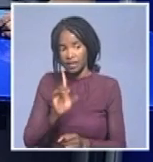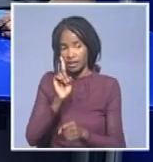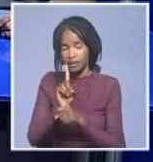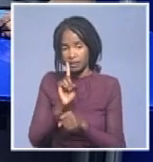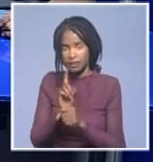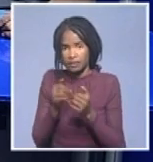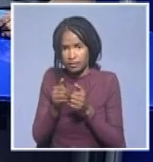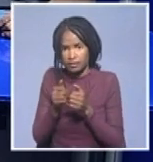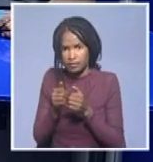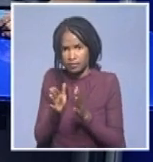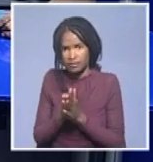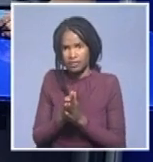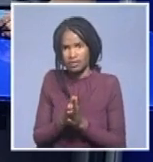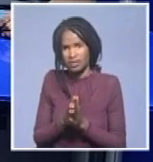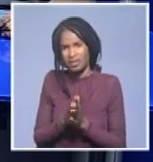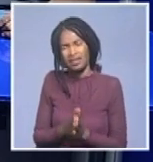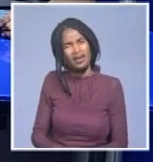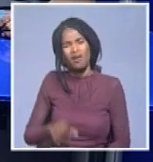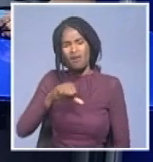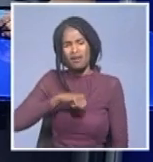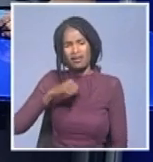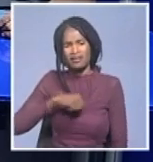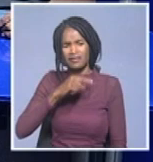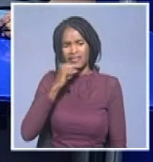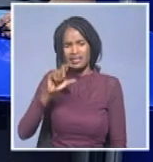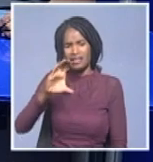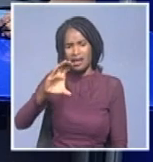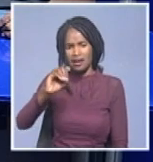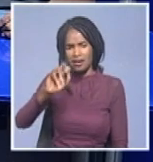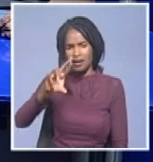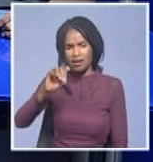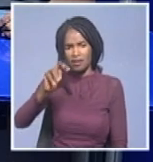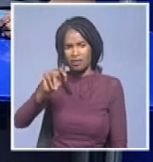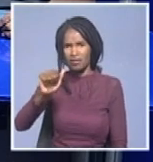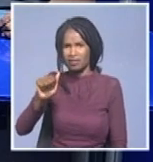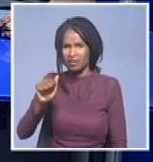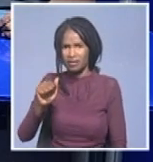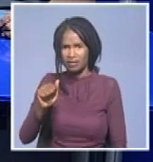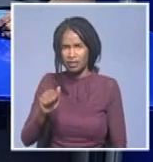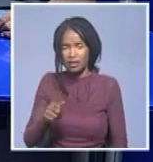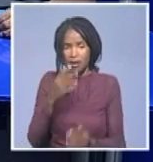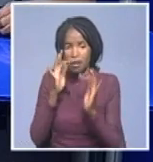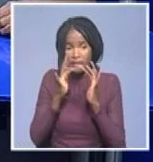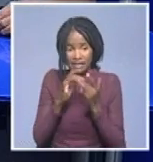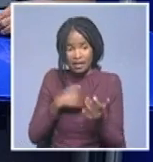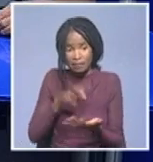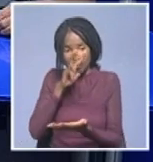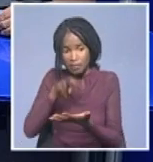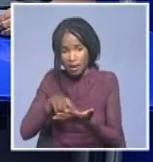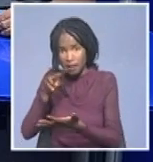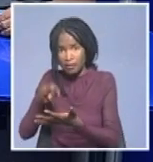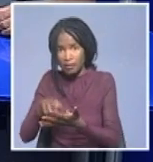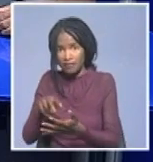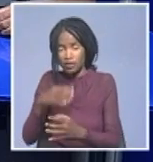defining or explaining to our viewers what the coronavirus is. Because believe it or not, I read earlier on the internet today that there were searches